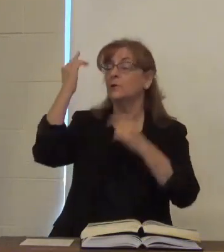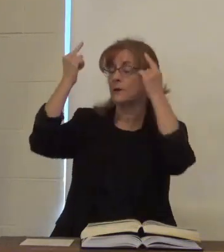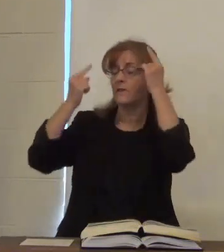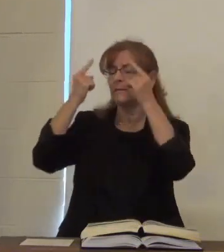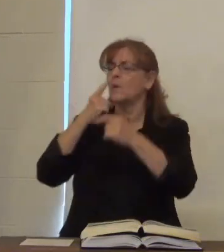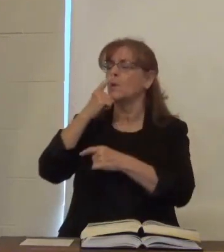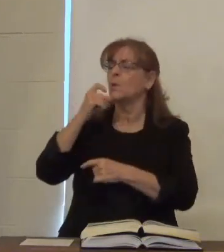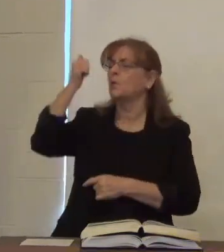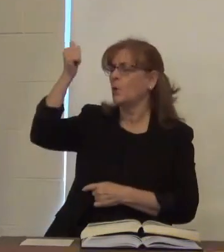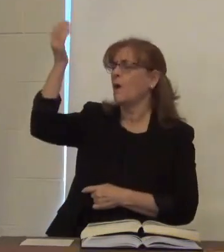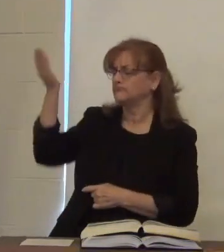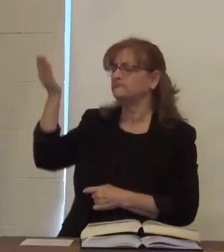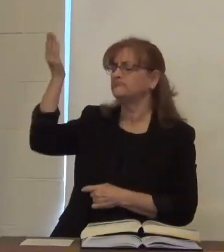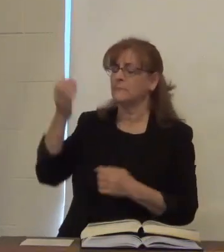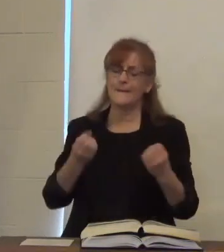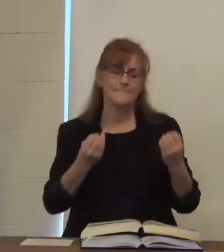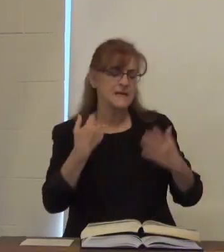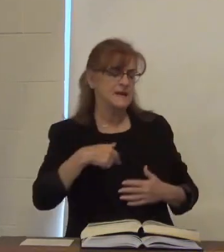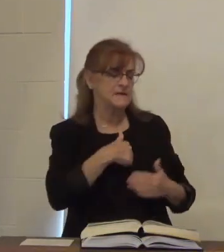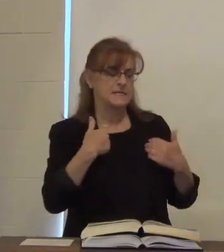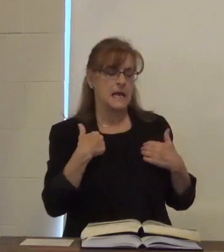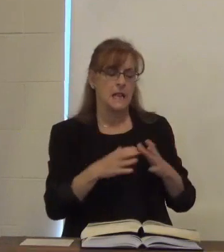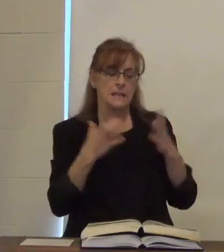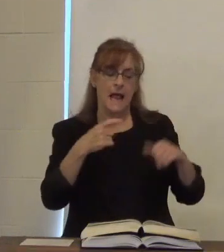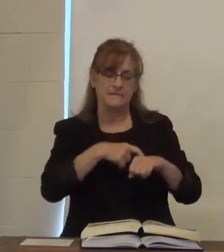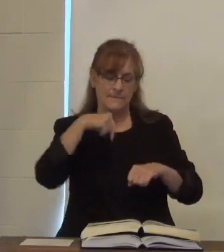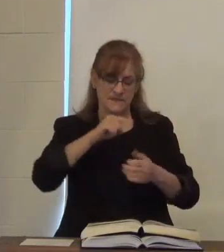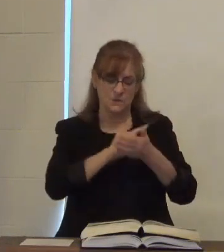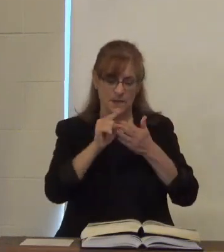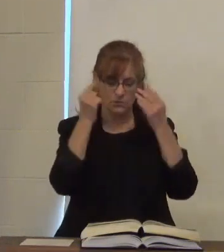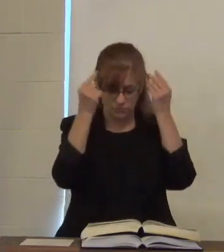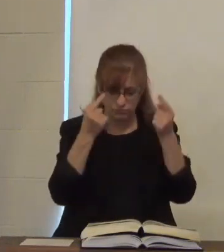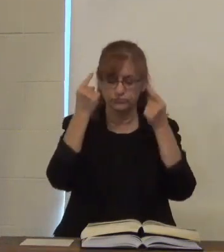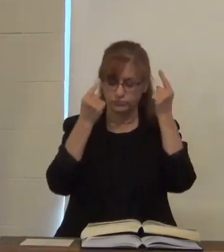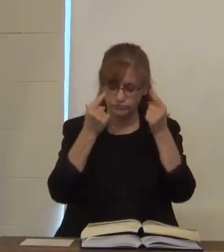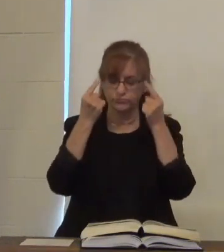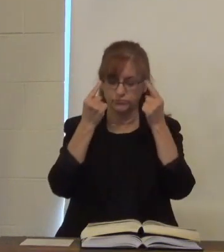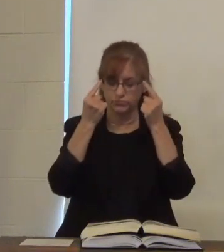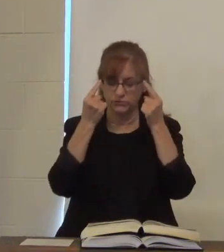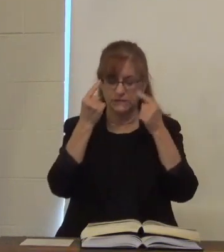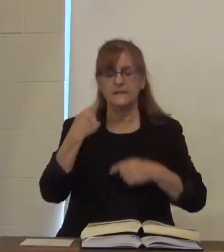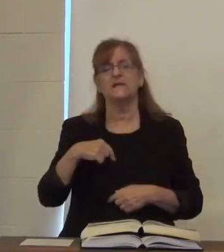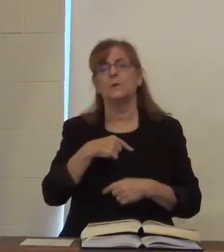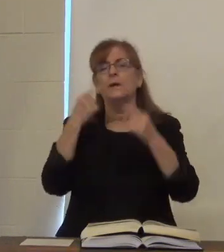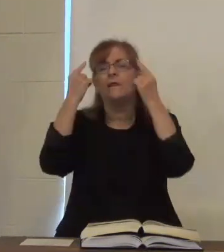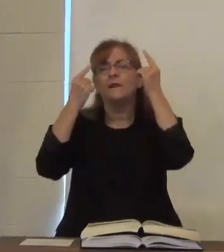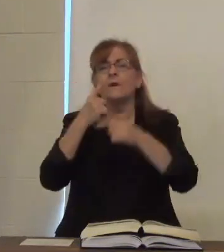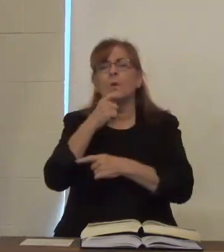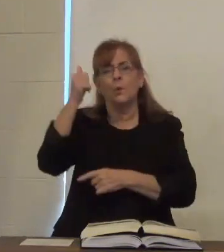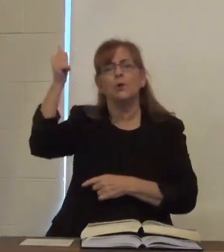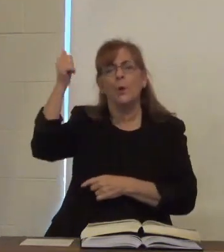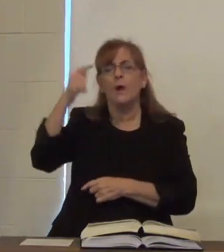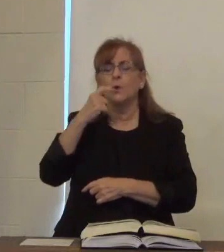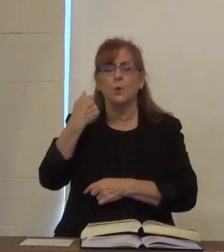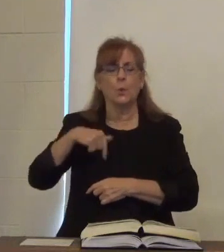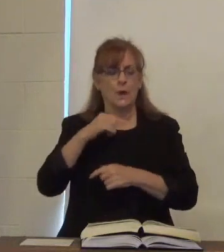who you are. And Lord, many of us have had extra time this week to think. And Lord, as we consider who you are and who